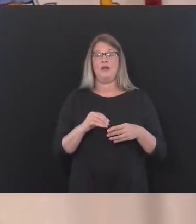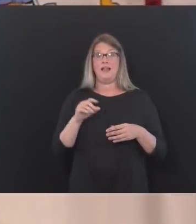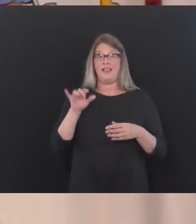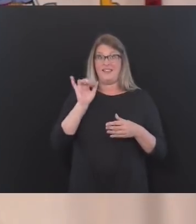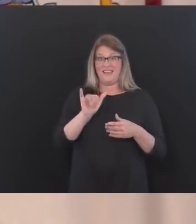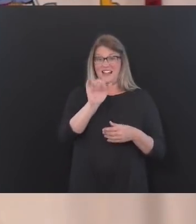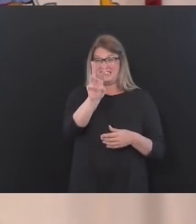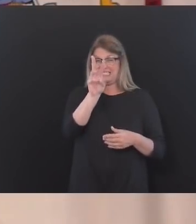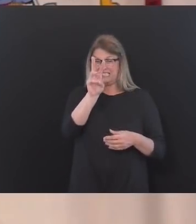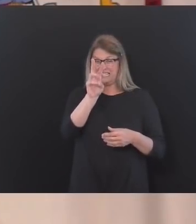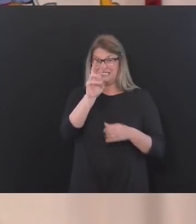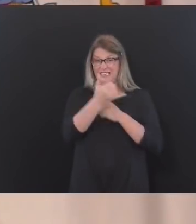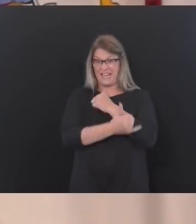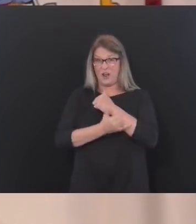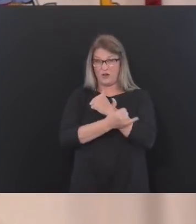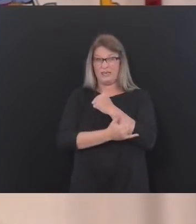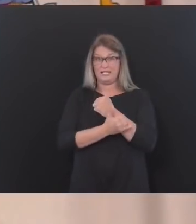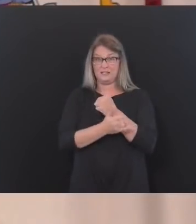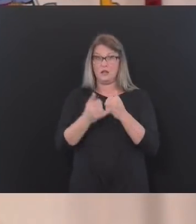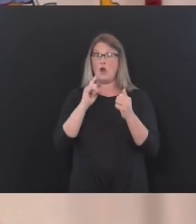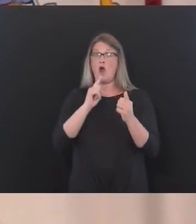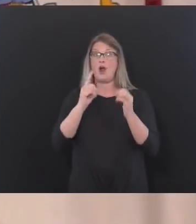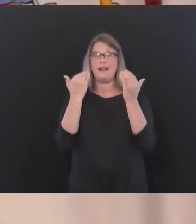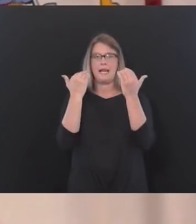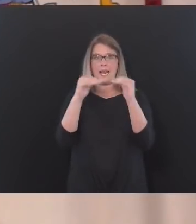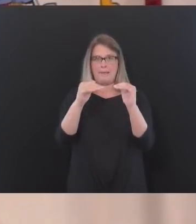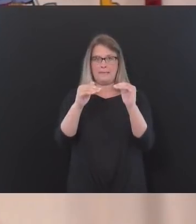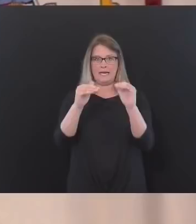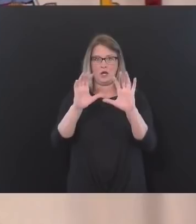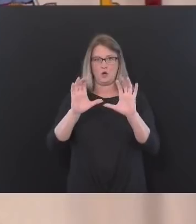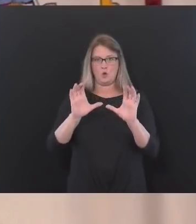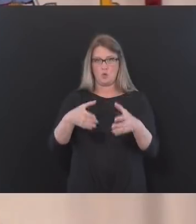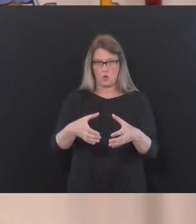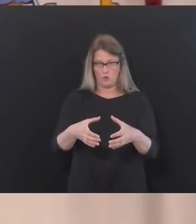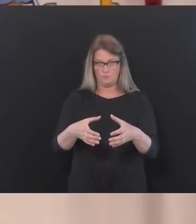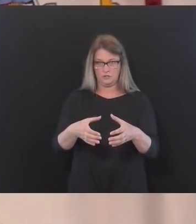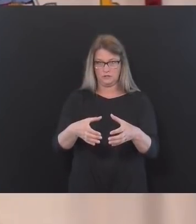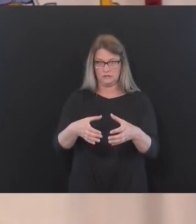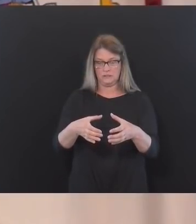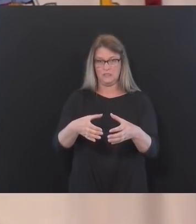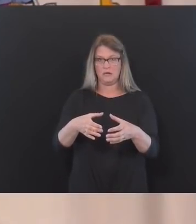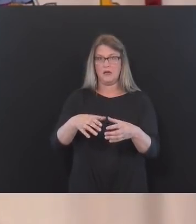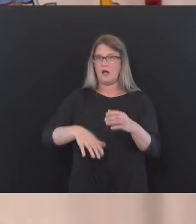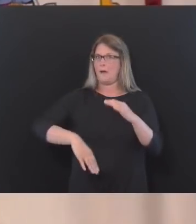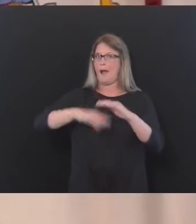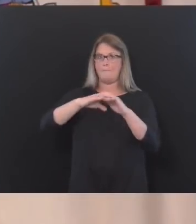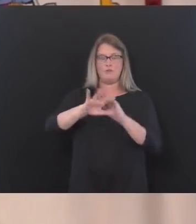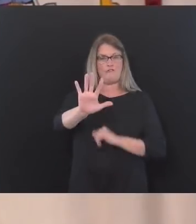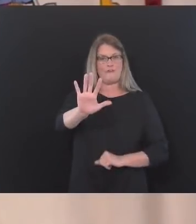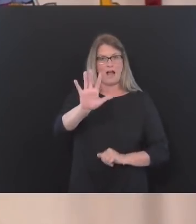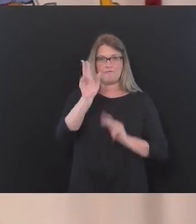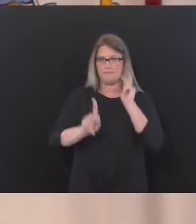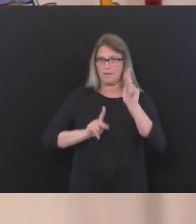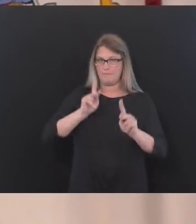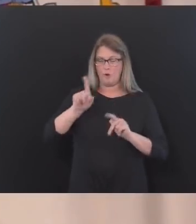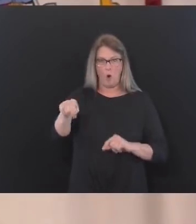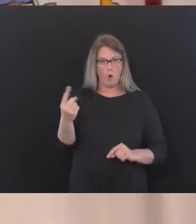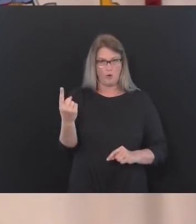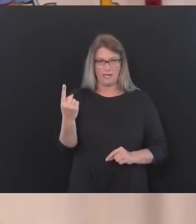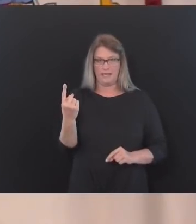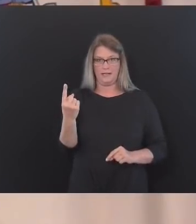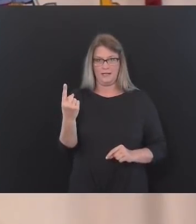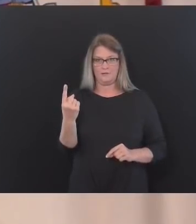are limiting, and I'm going to read this to you, we're limiting groups to a maximum of 5 people. We're